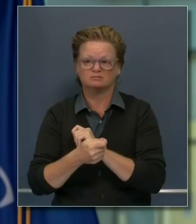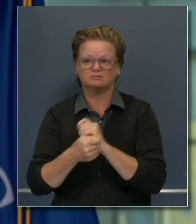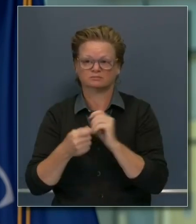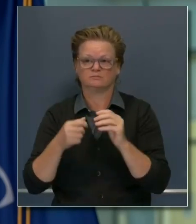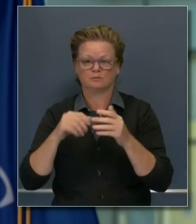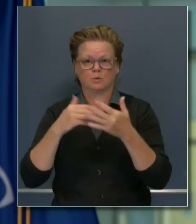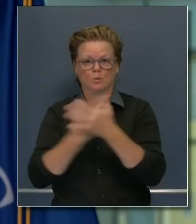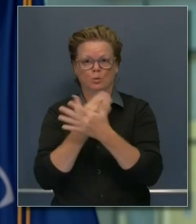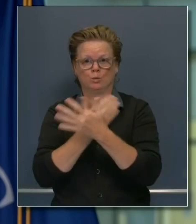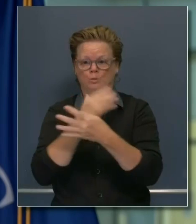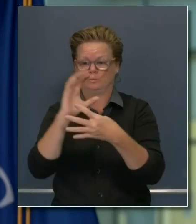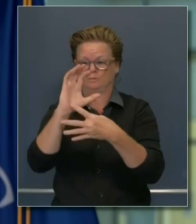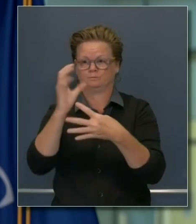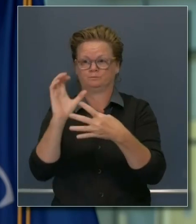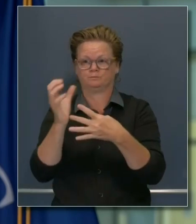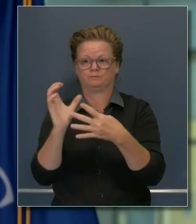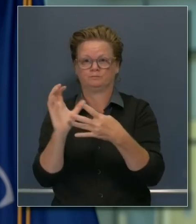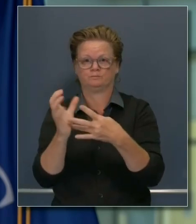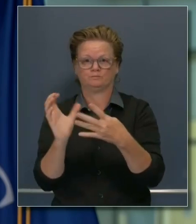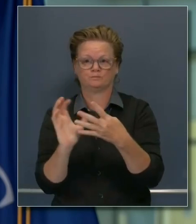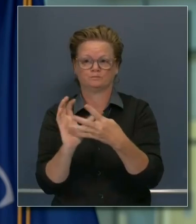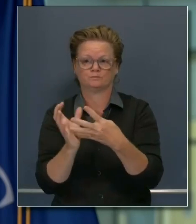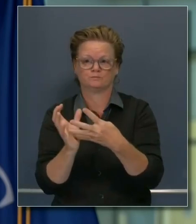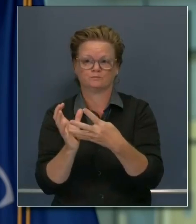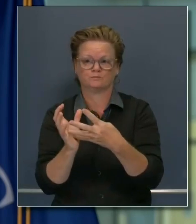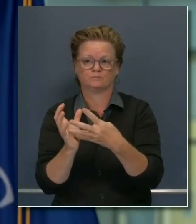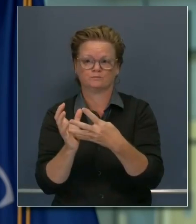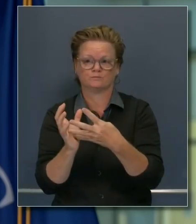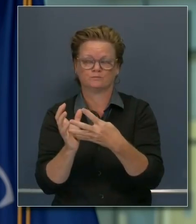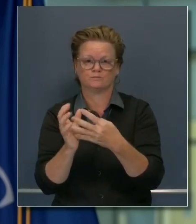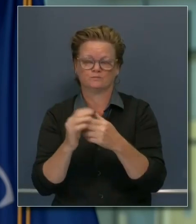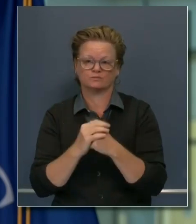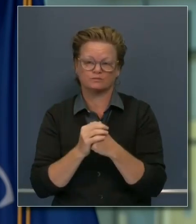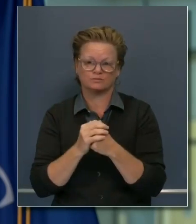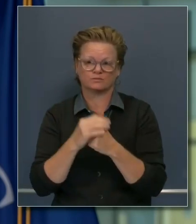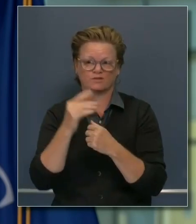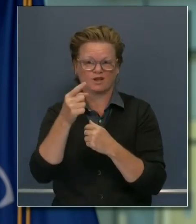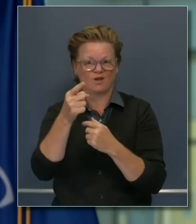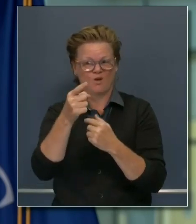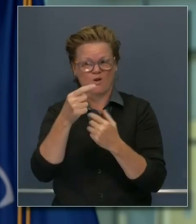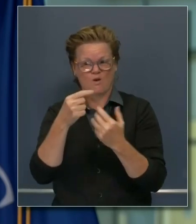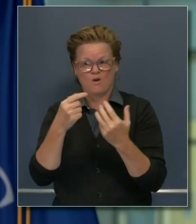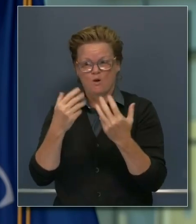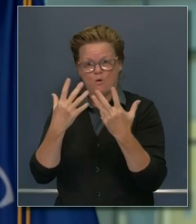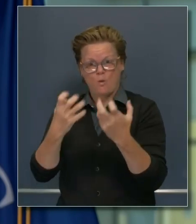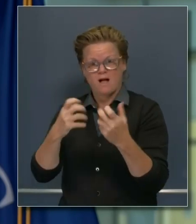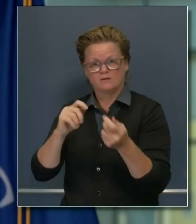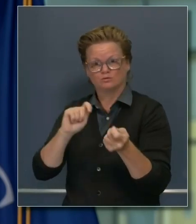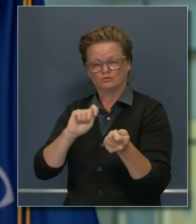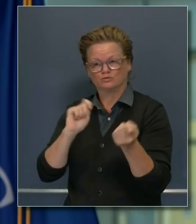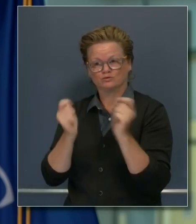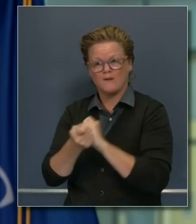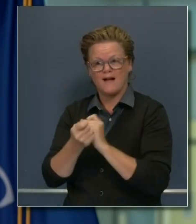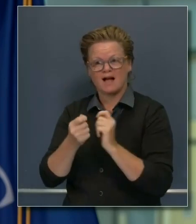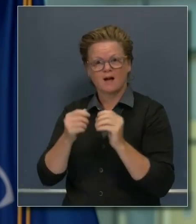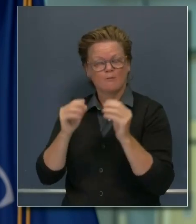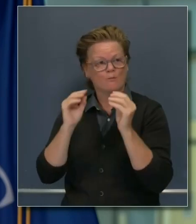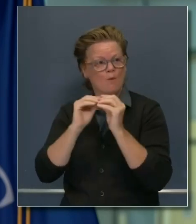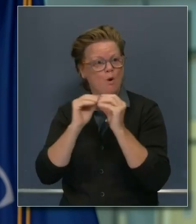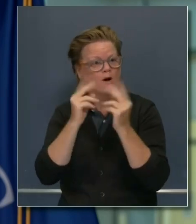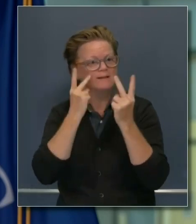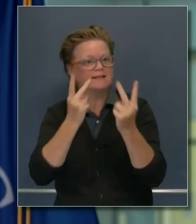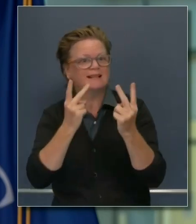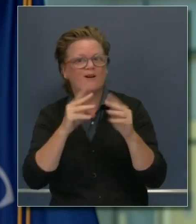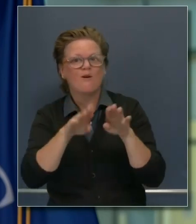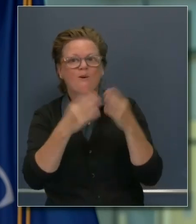and essential things we can do as we modify our stay-at-home orders, as we reopen parts and sectors of our economy, is continue